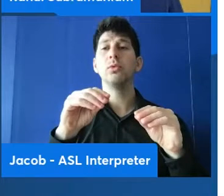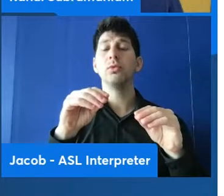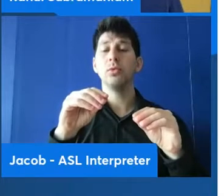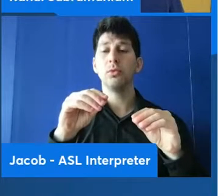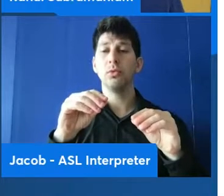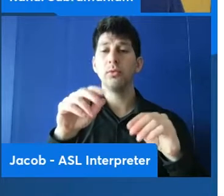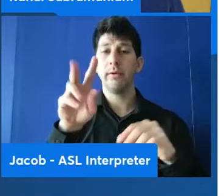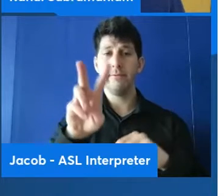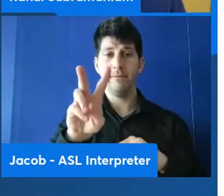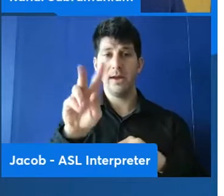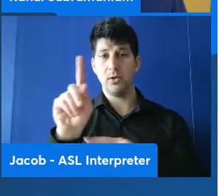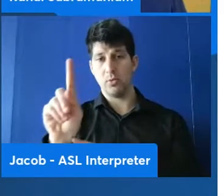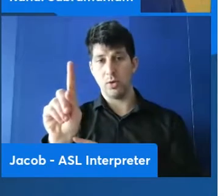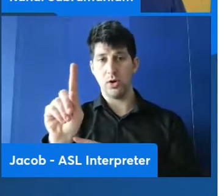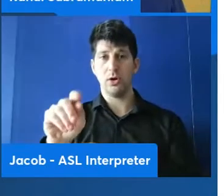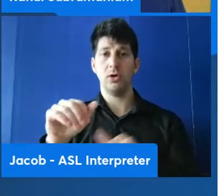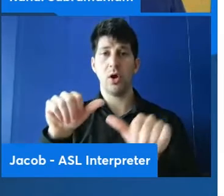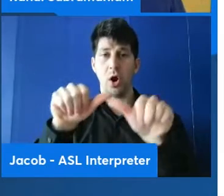or V1 architecture,